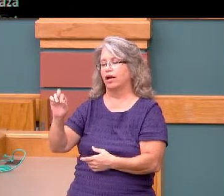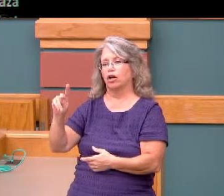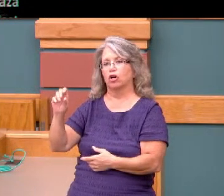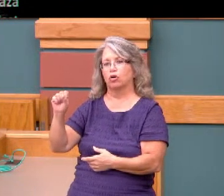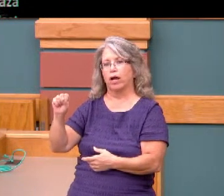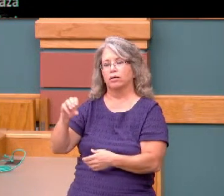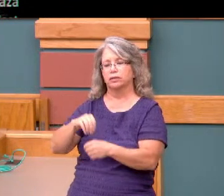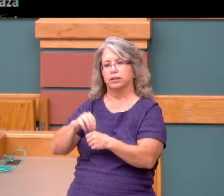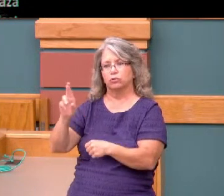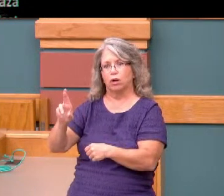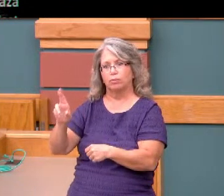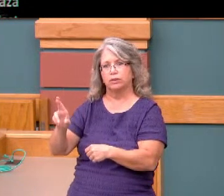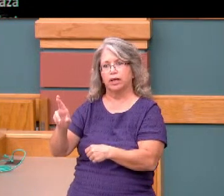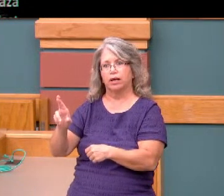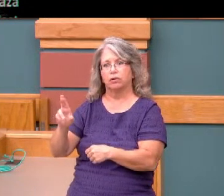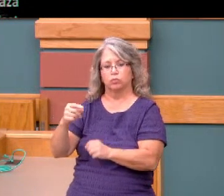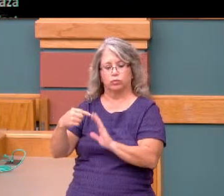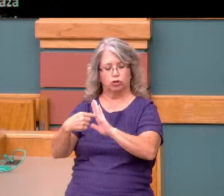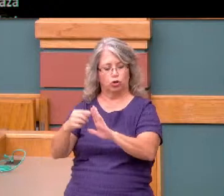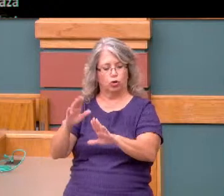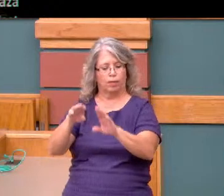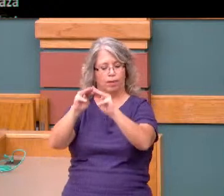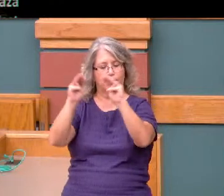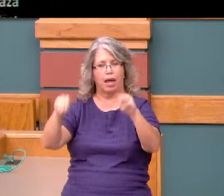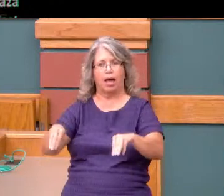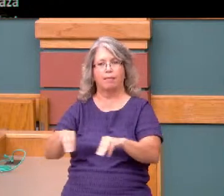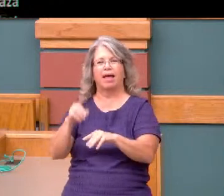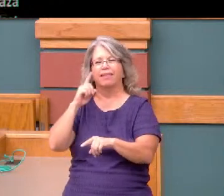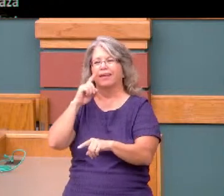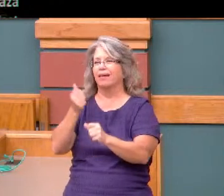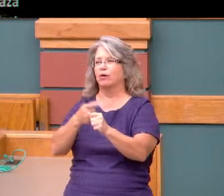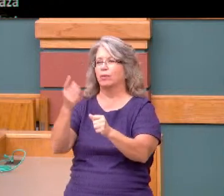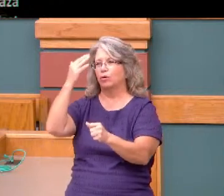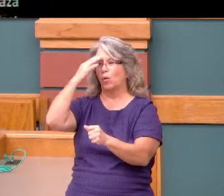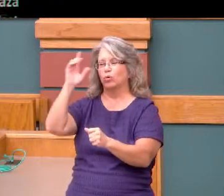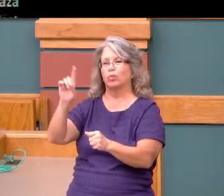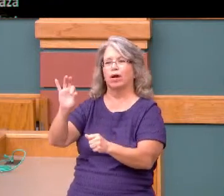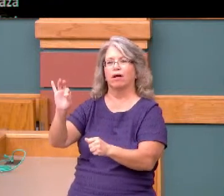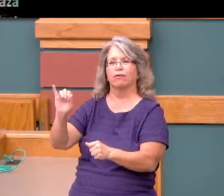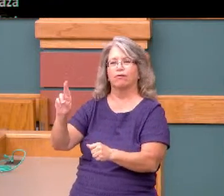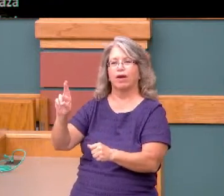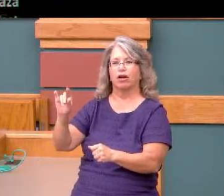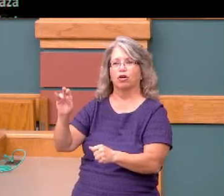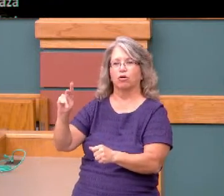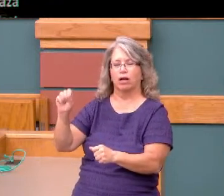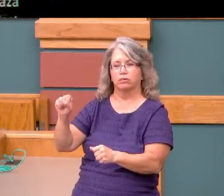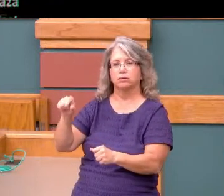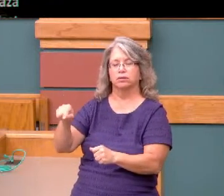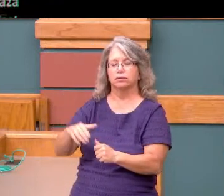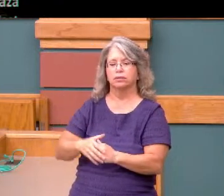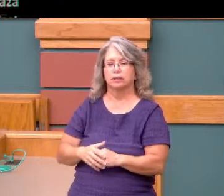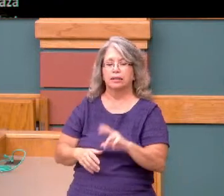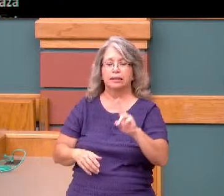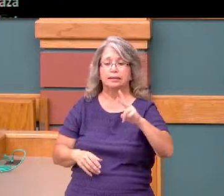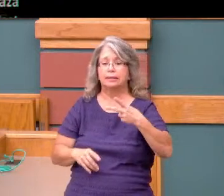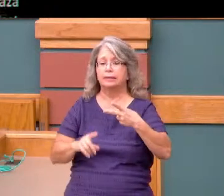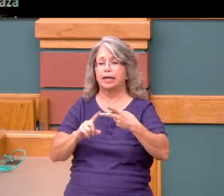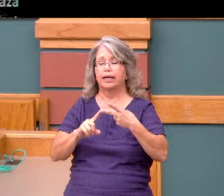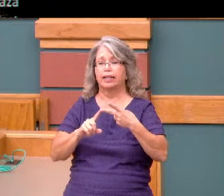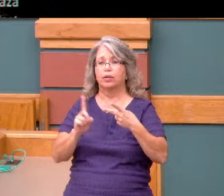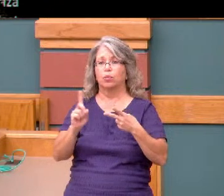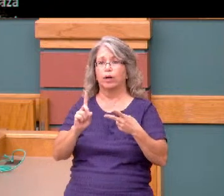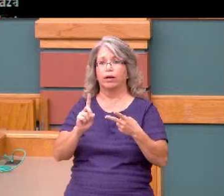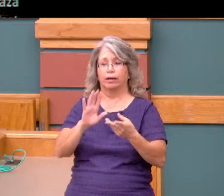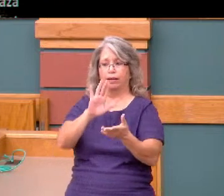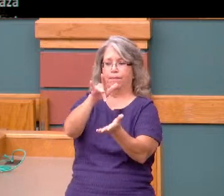Hall A. We've got it marked out on the map here. I think everybody knows where the fairgrounds are. And the second site is right in the